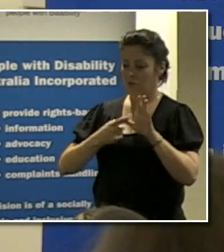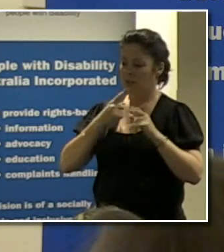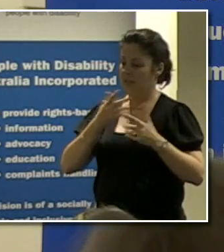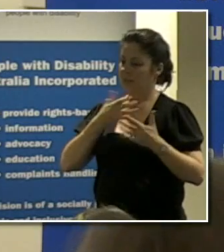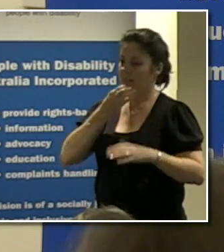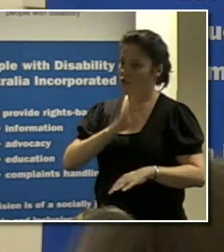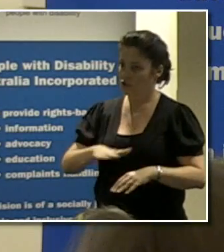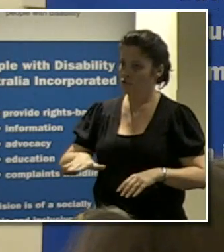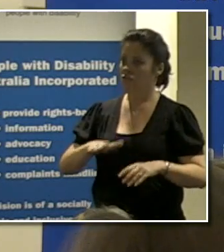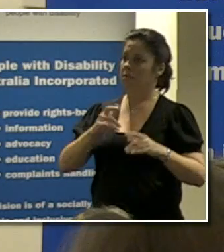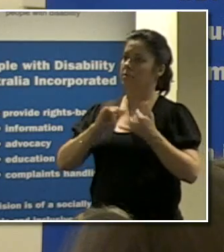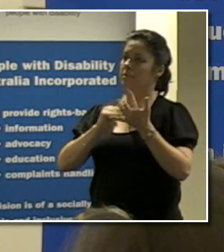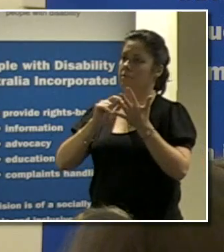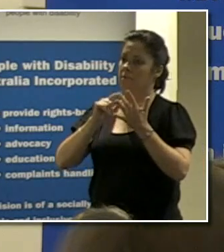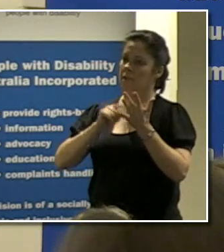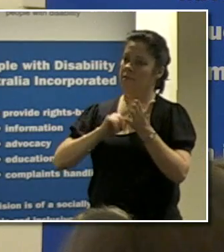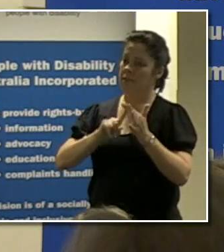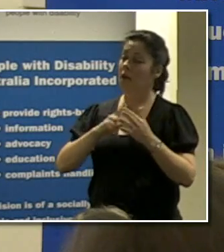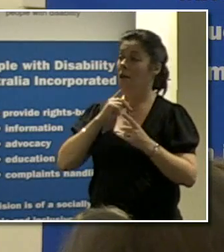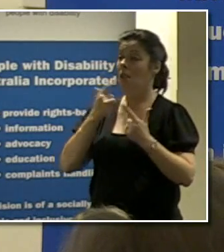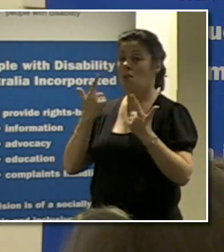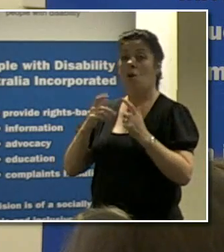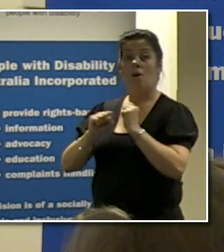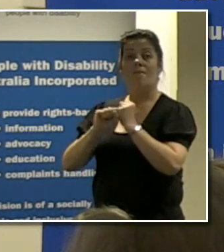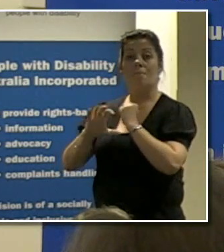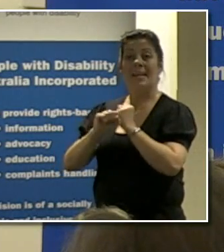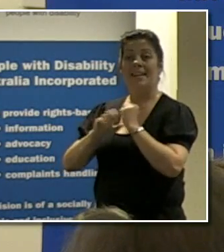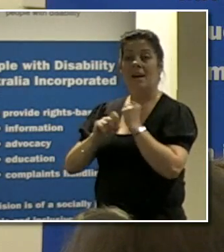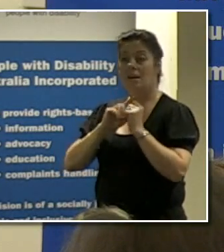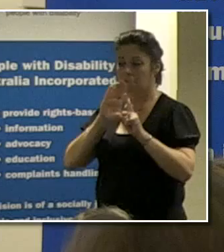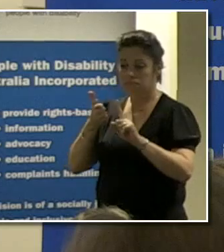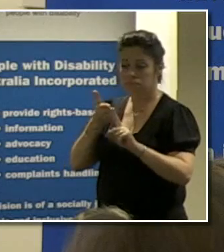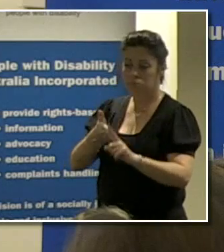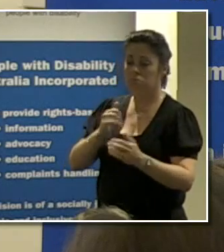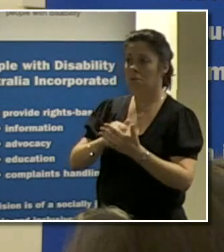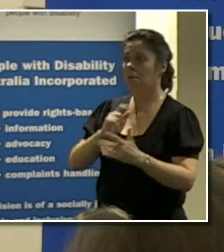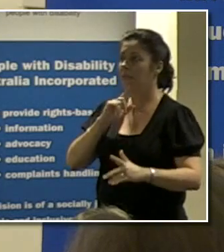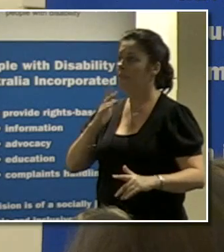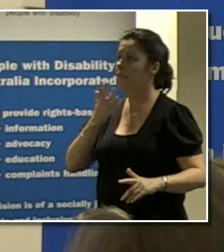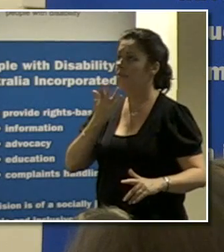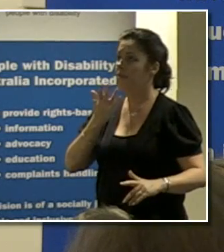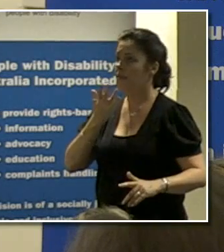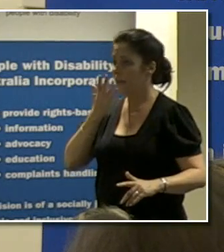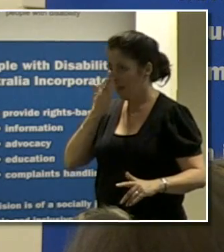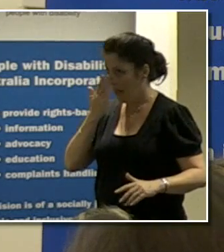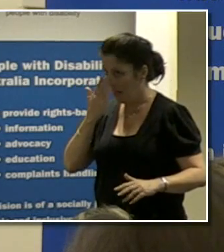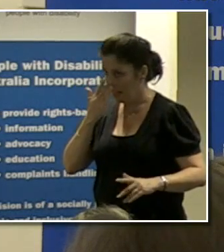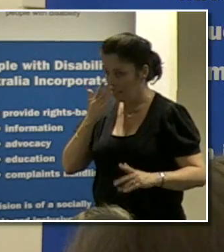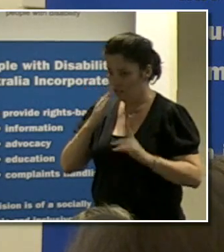site, there's been a lot of media publications as the age range has not moved past